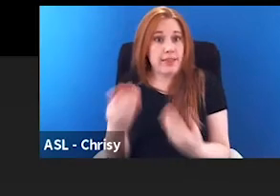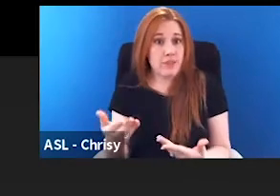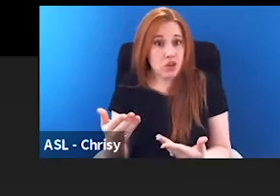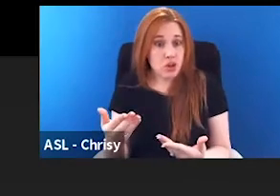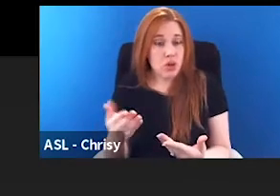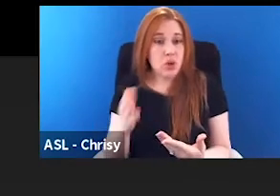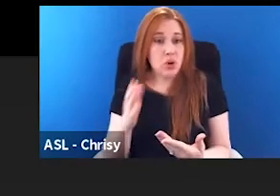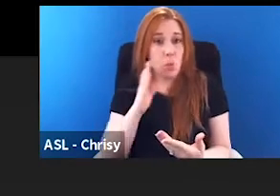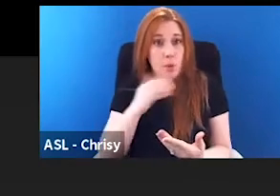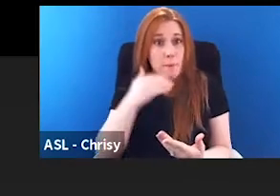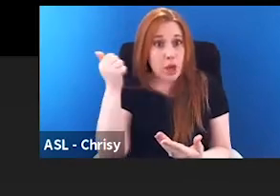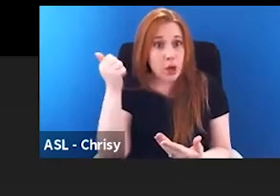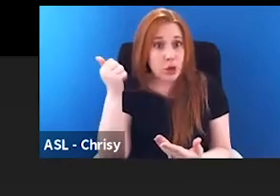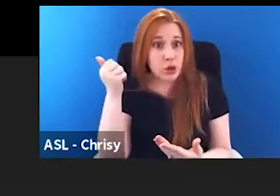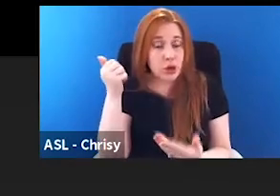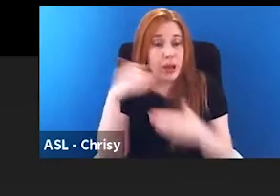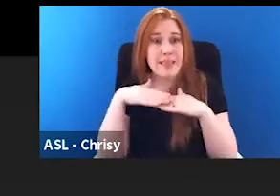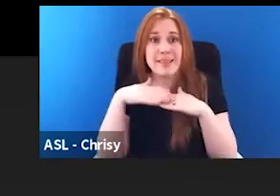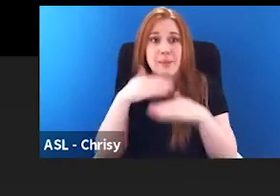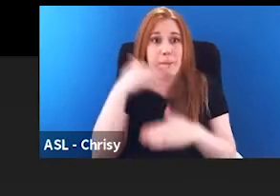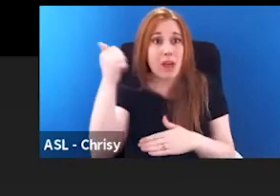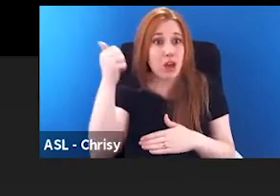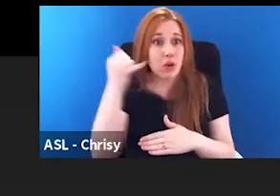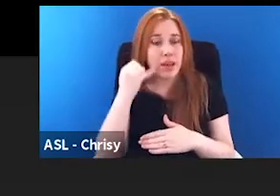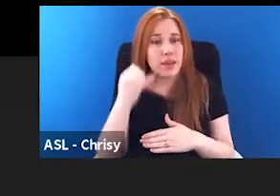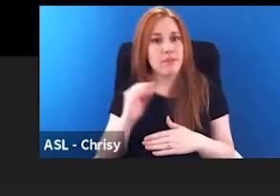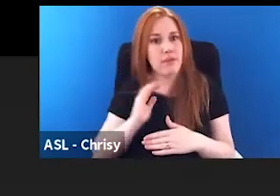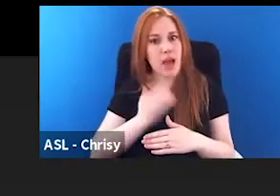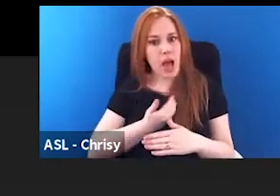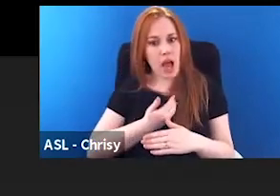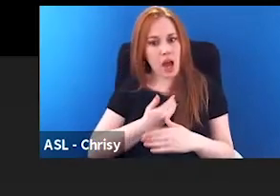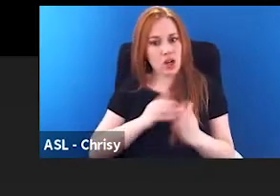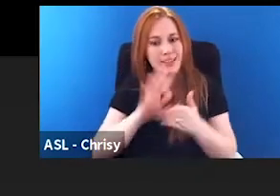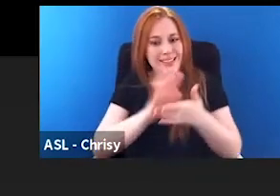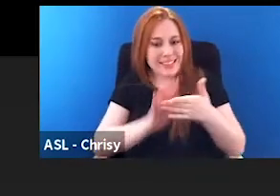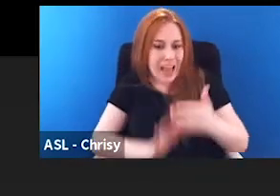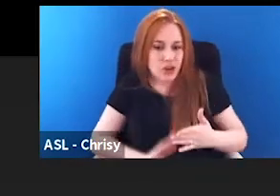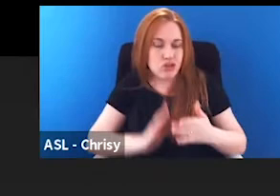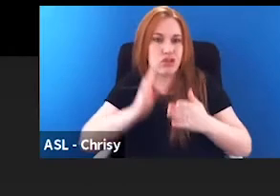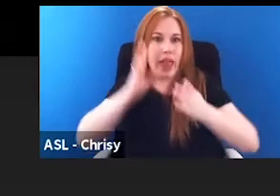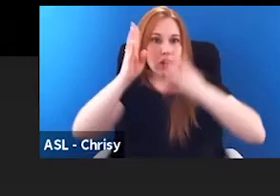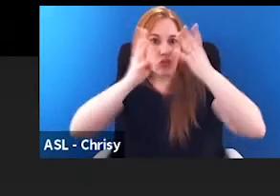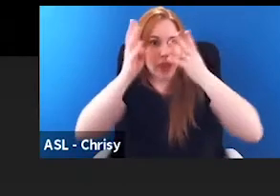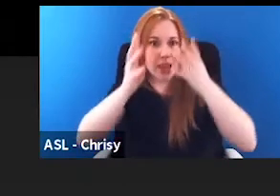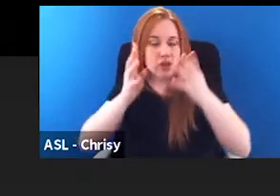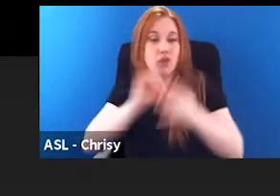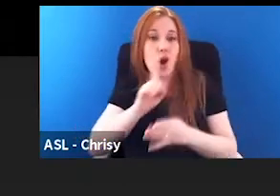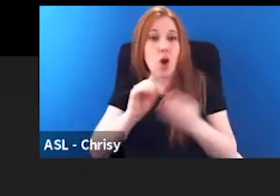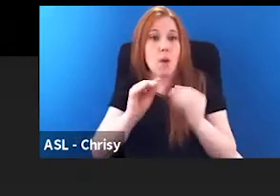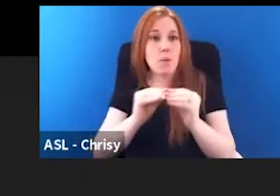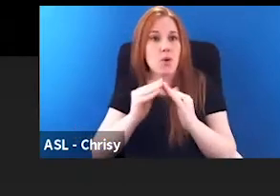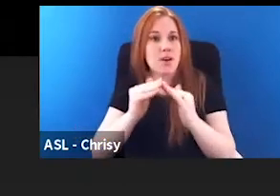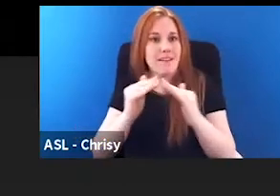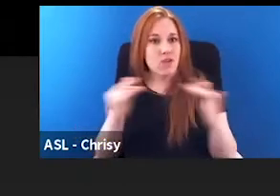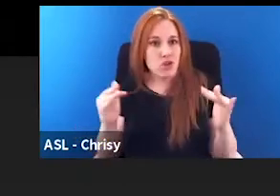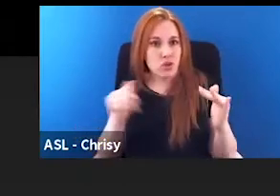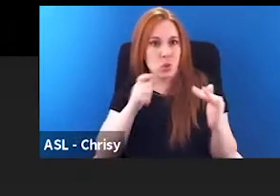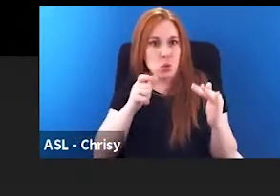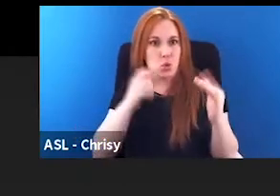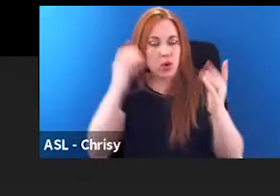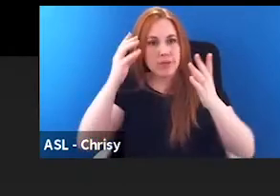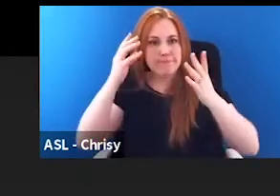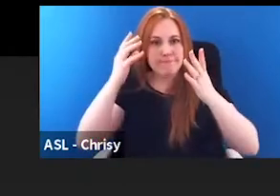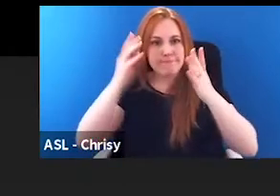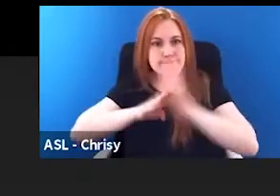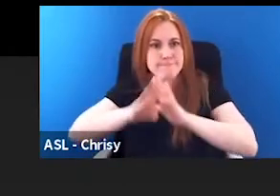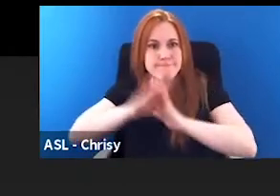to be better when we have a more diverse populace of designers and creators working on that work. And so I think